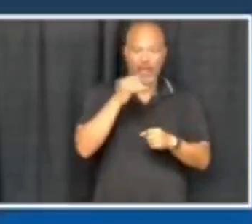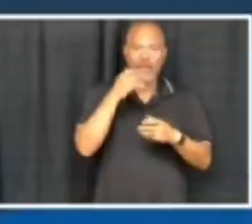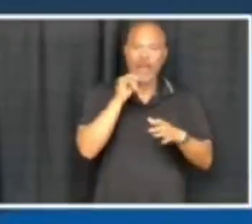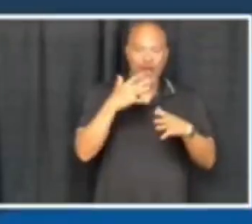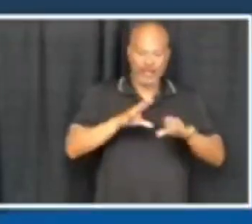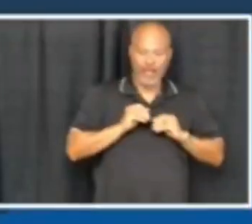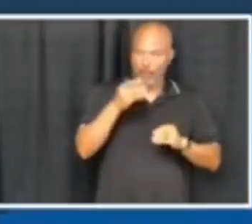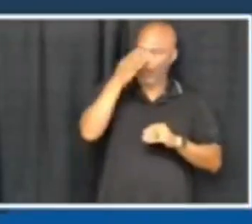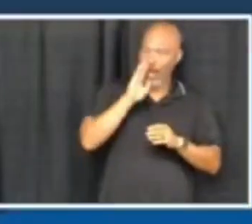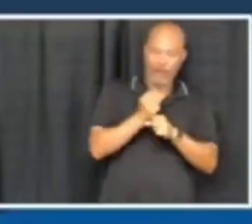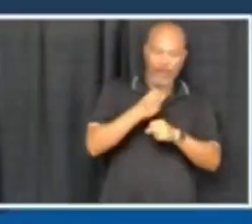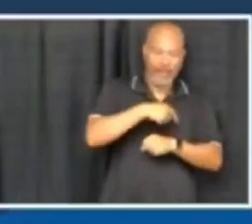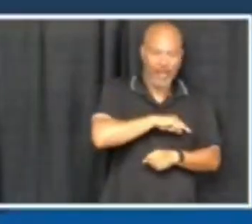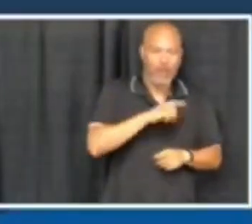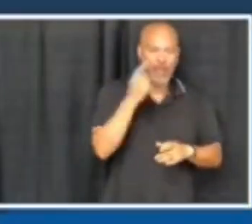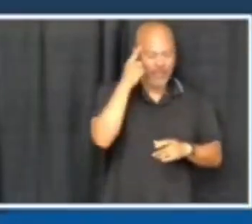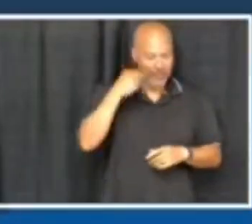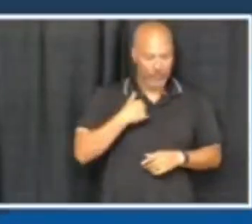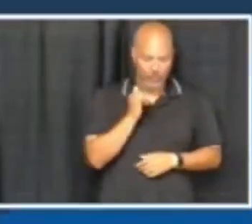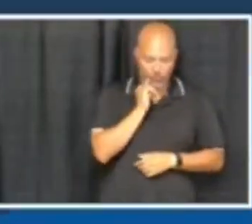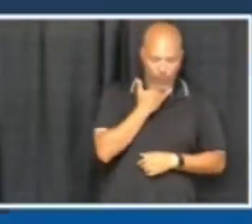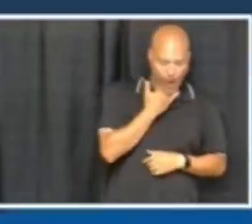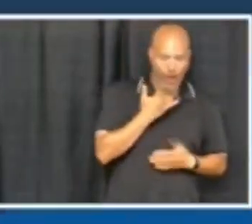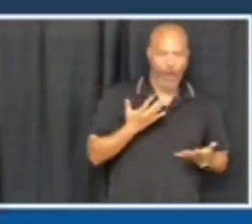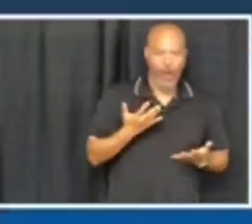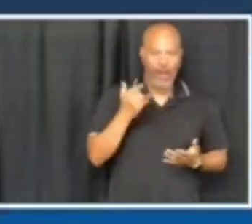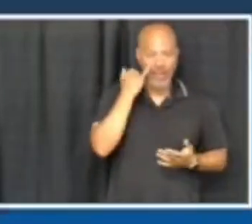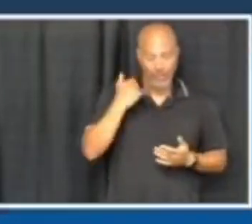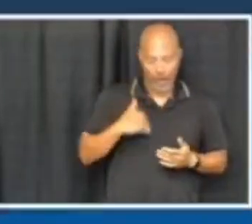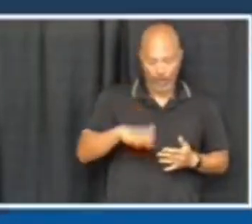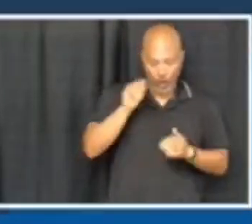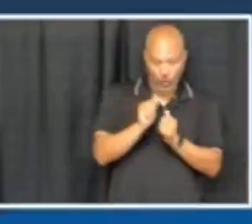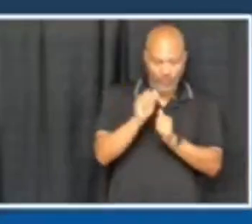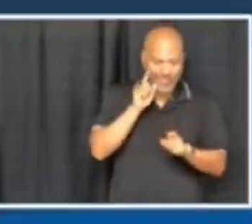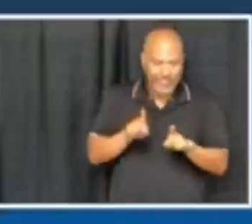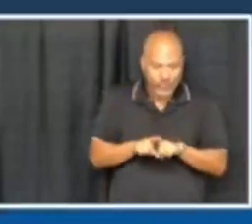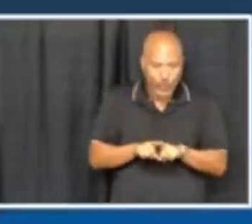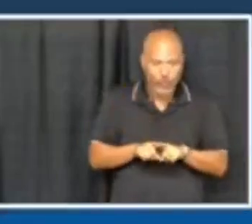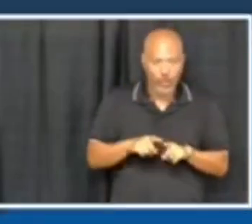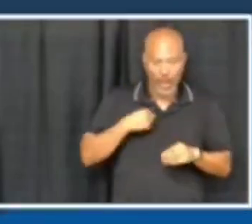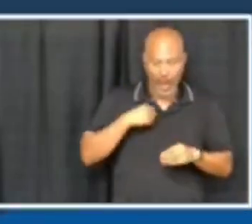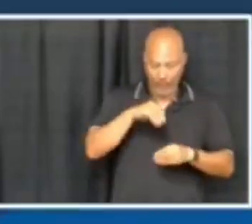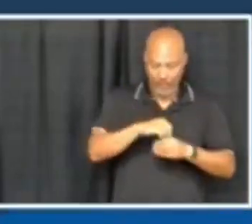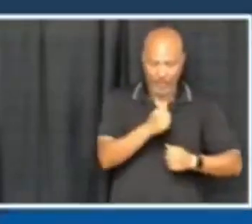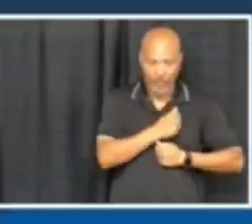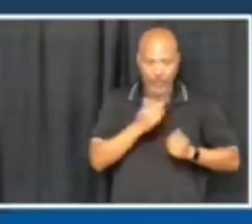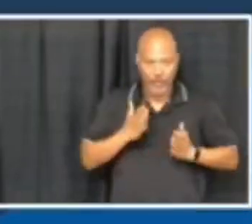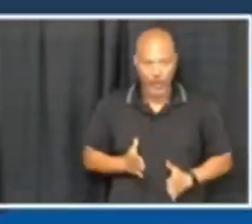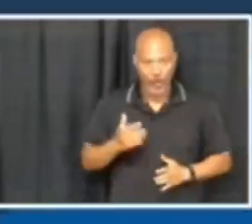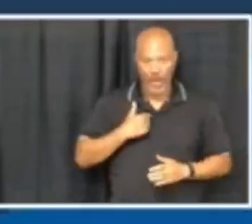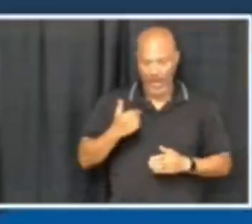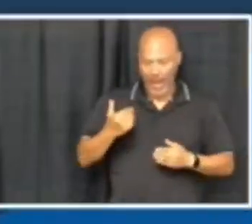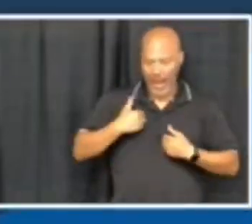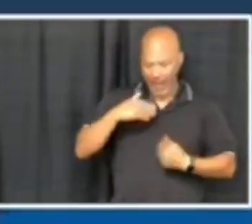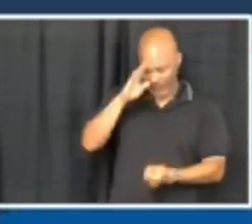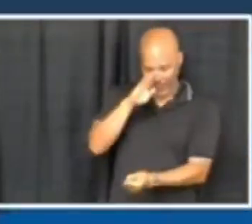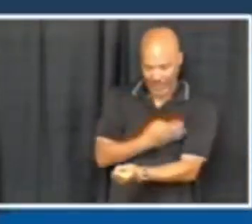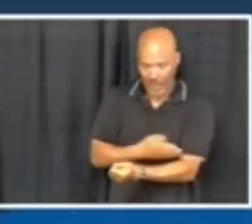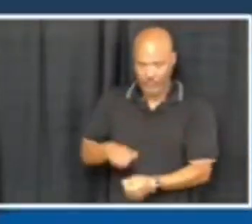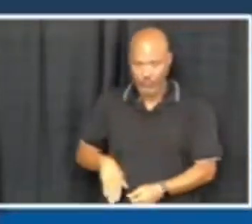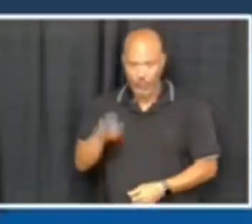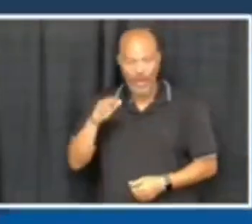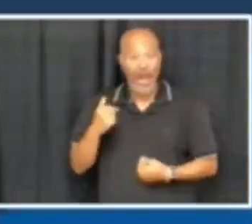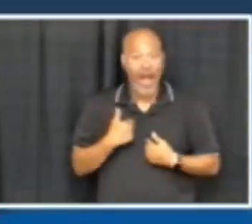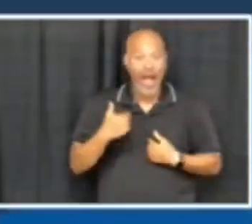and to think that they're wrong. And so if I grew up with a sister, I served in the military, and I raised a son,